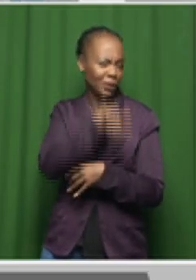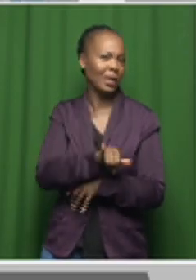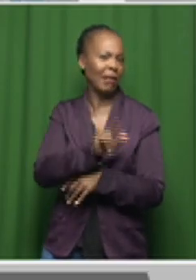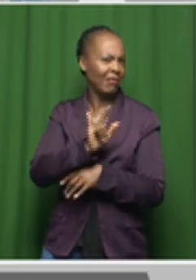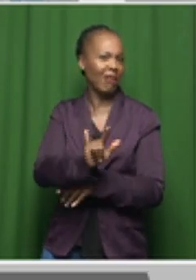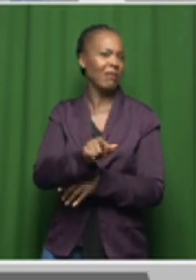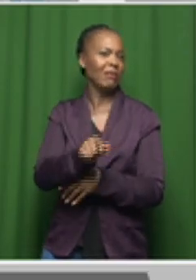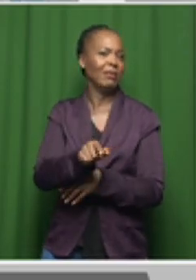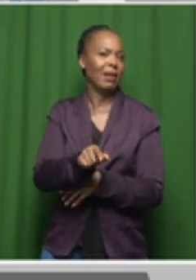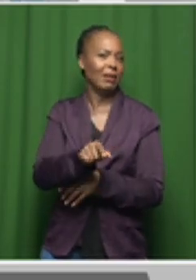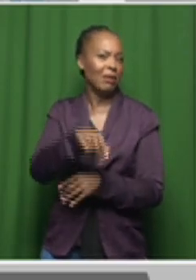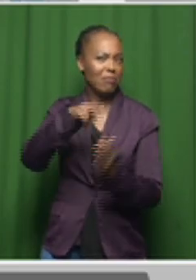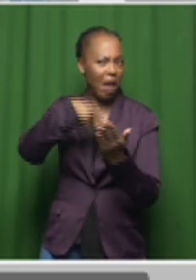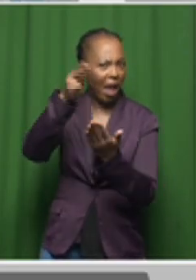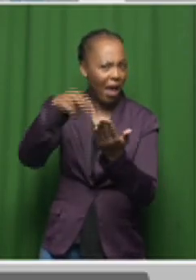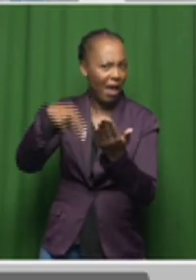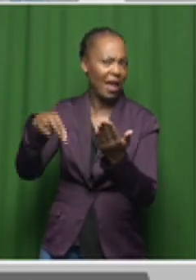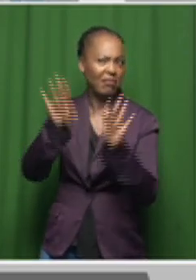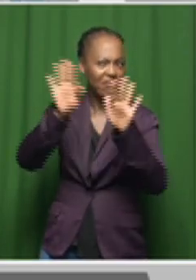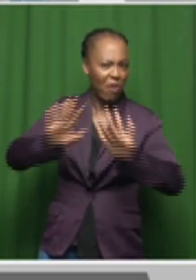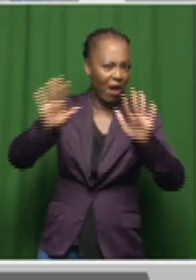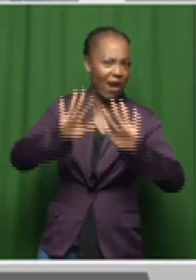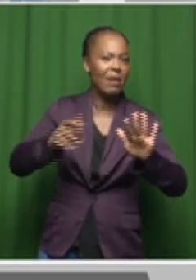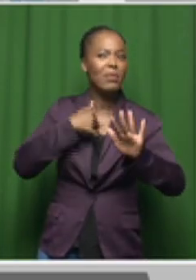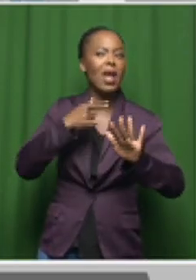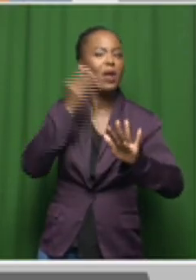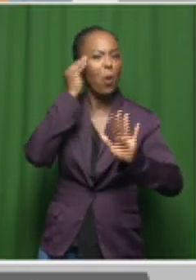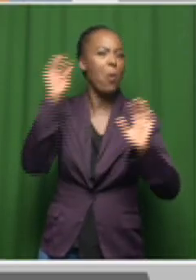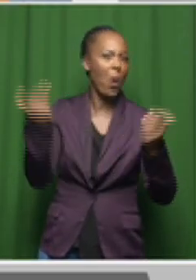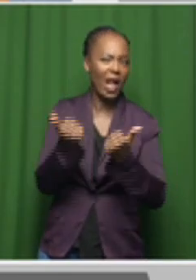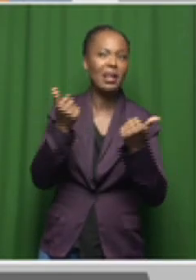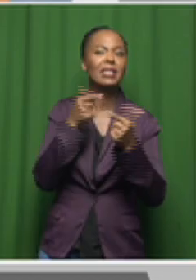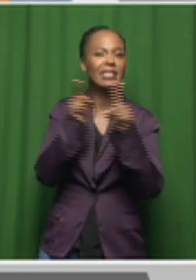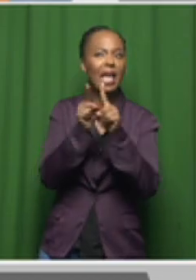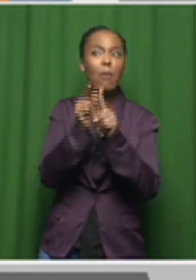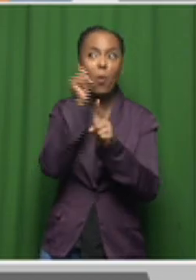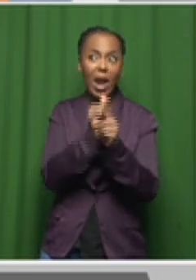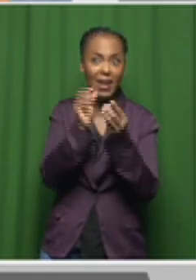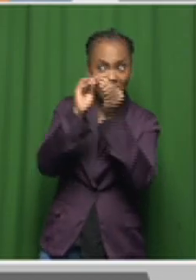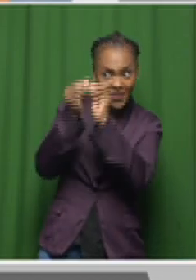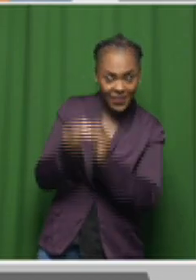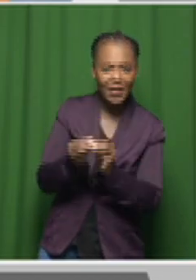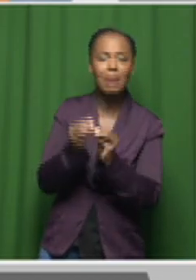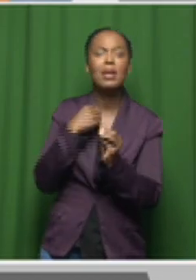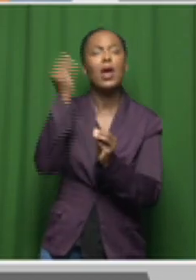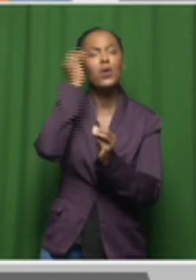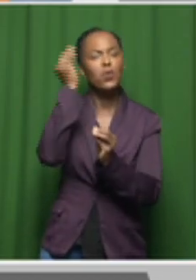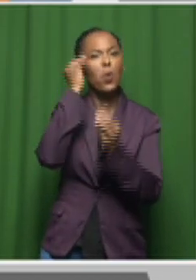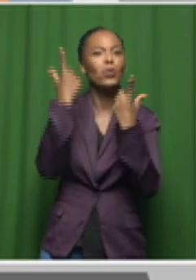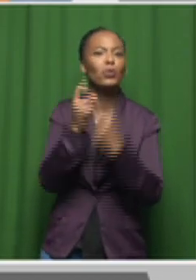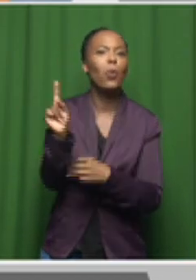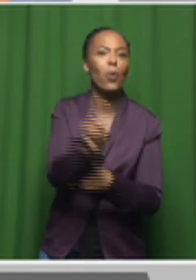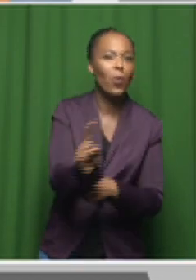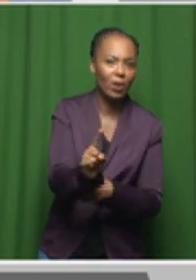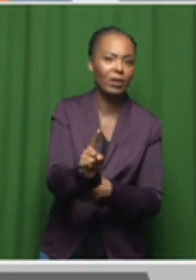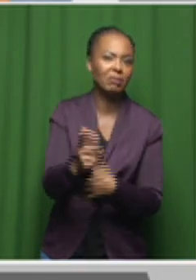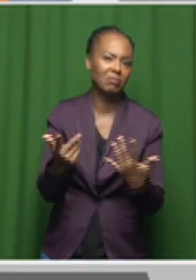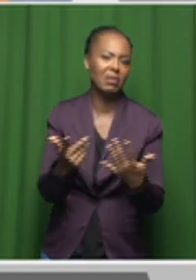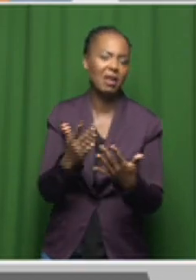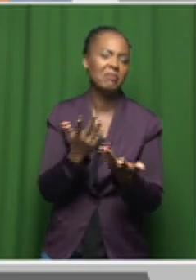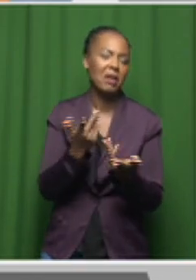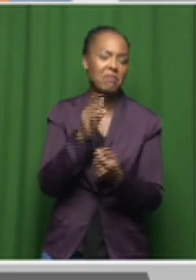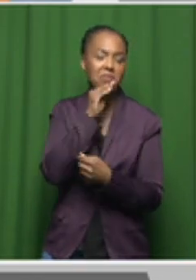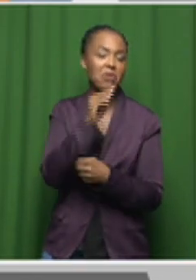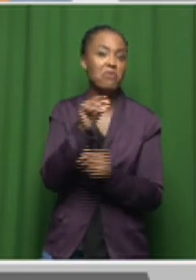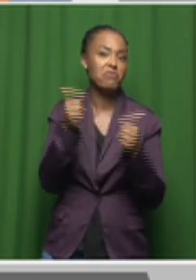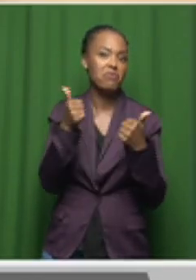them well, and I know what they do when they mix with each other. So that's part of the inspiration of making the paintings, you know.